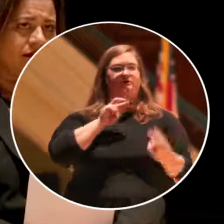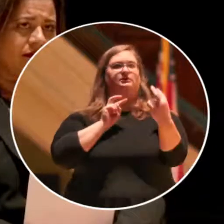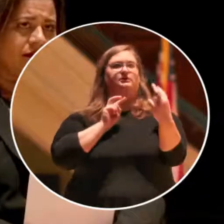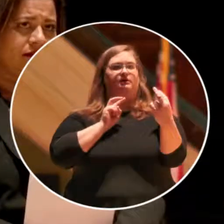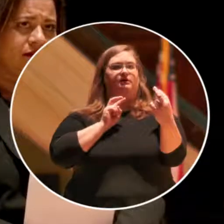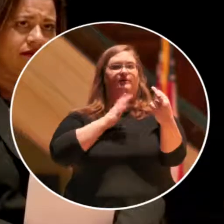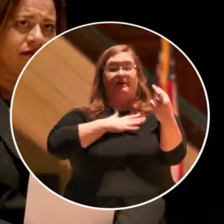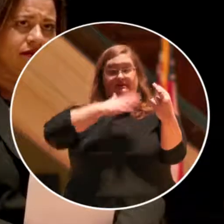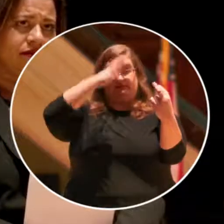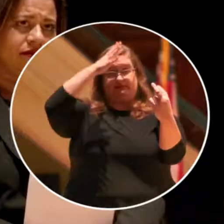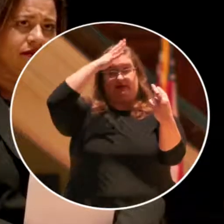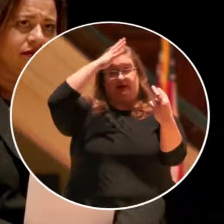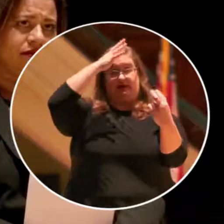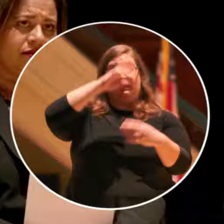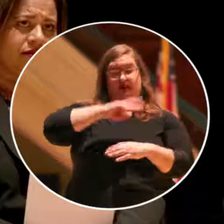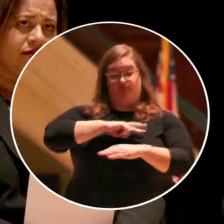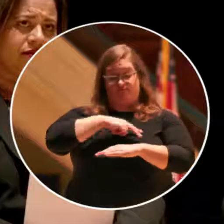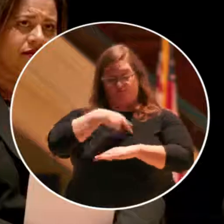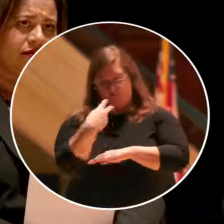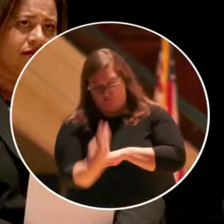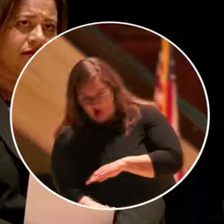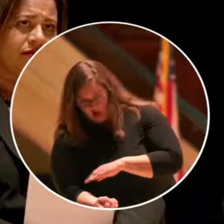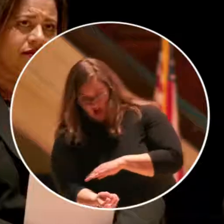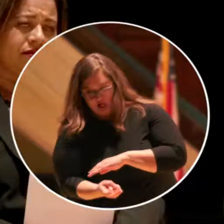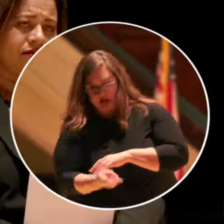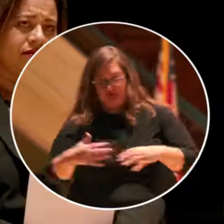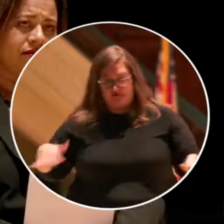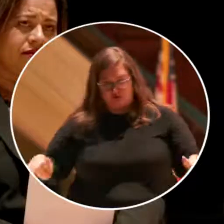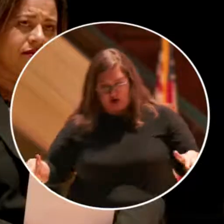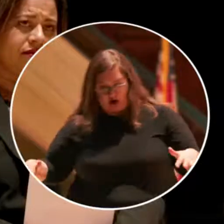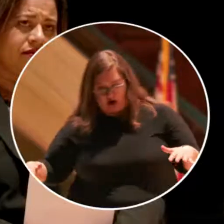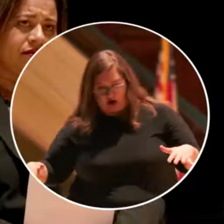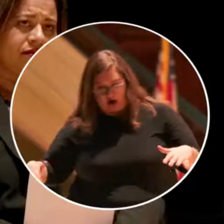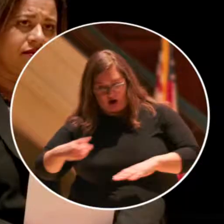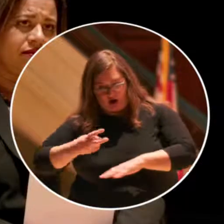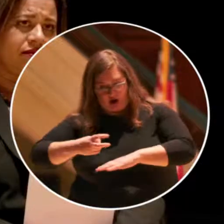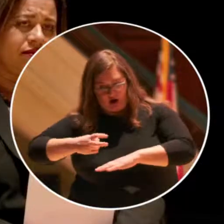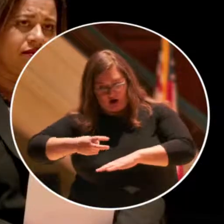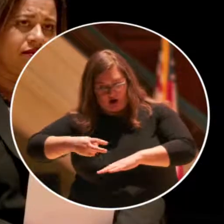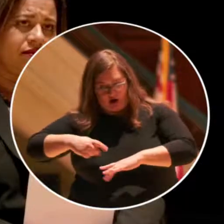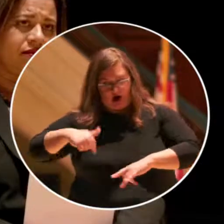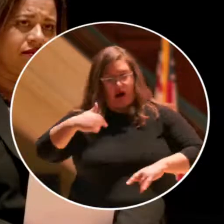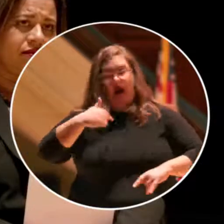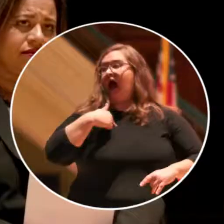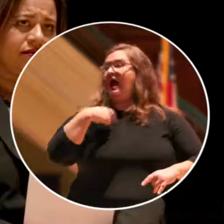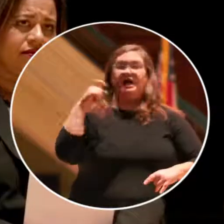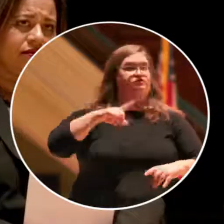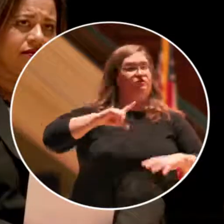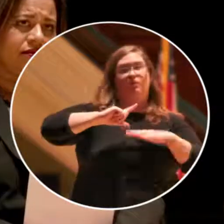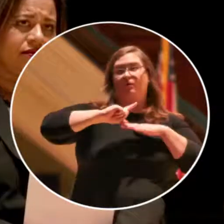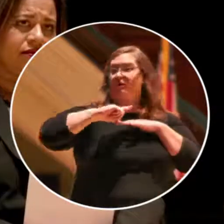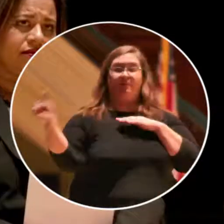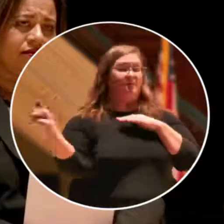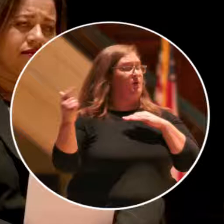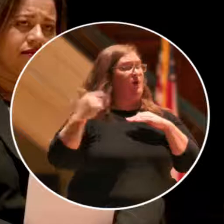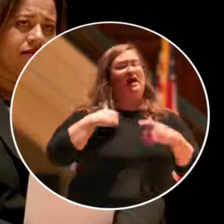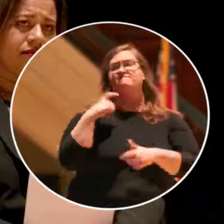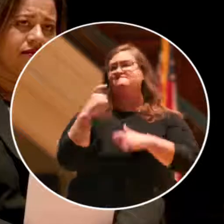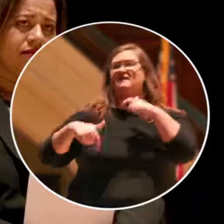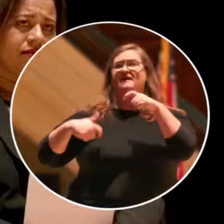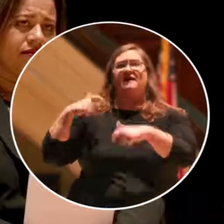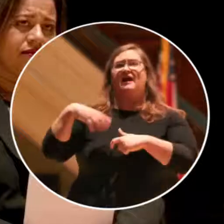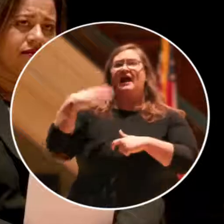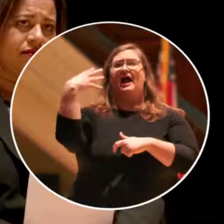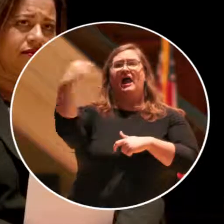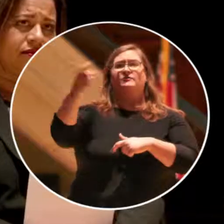My dad had fallen and was shaking. I immediately had to escape the unbearable chaos, so I sprinted out of the gym